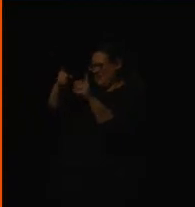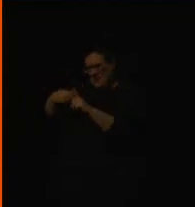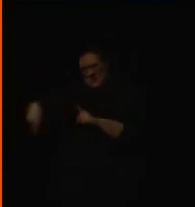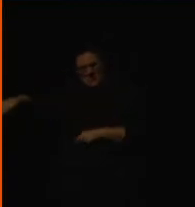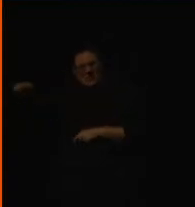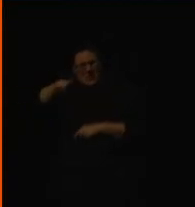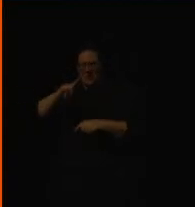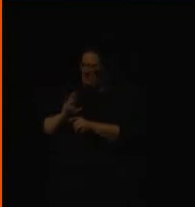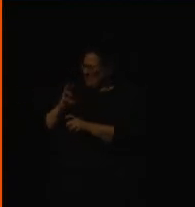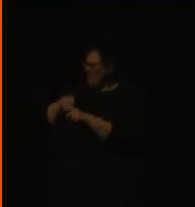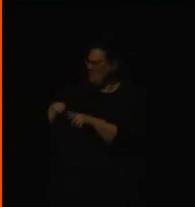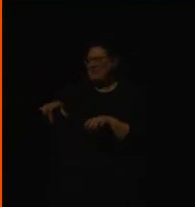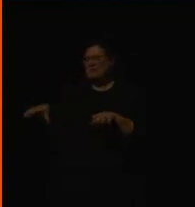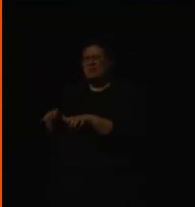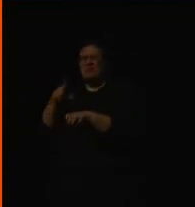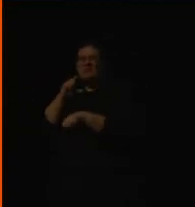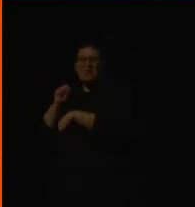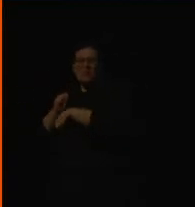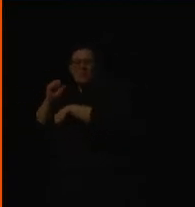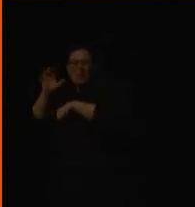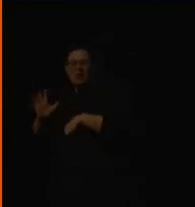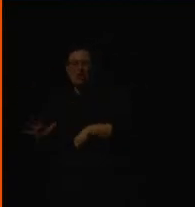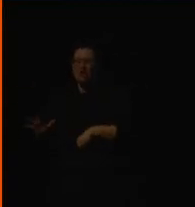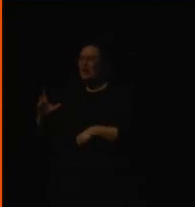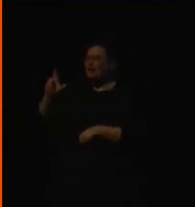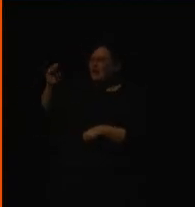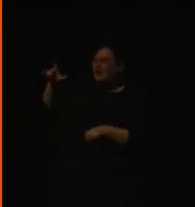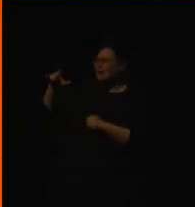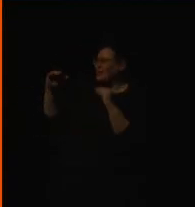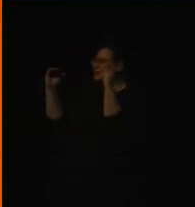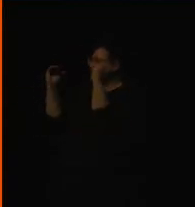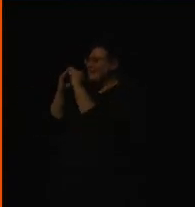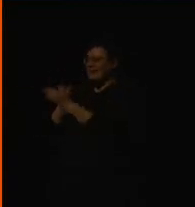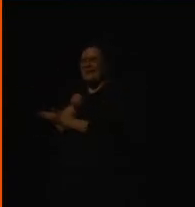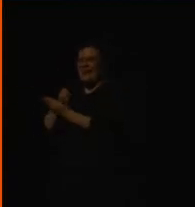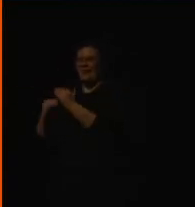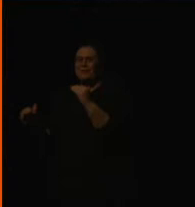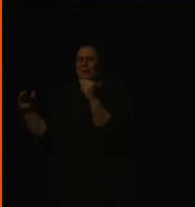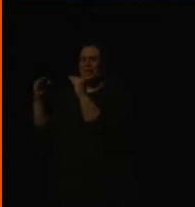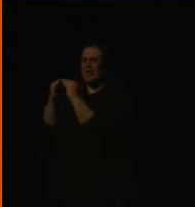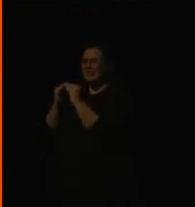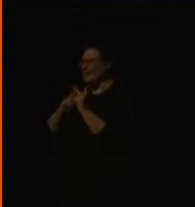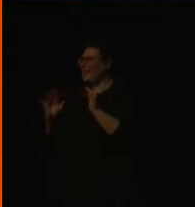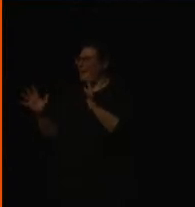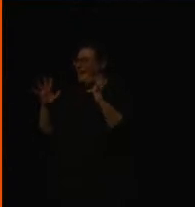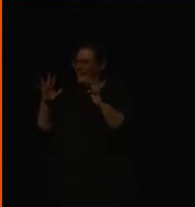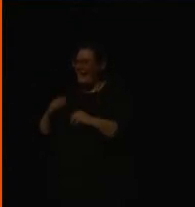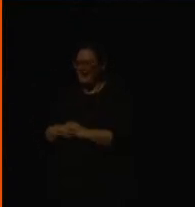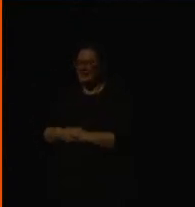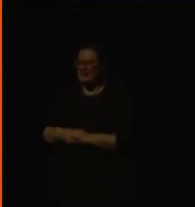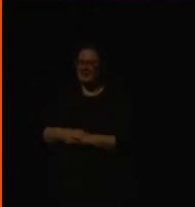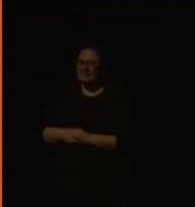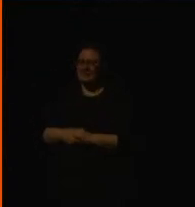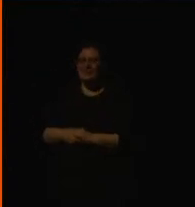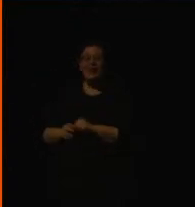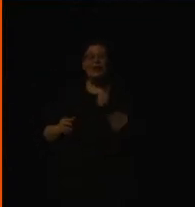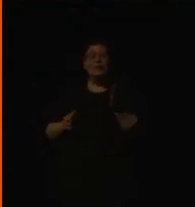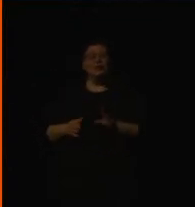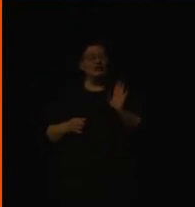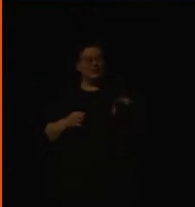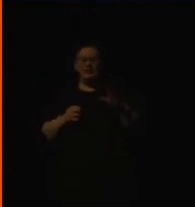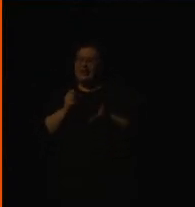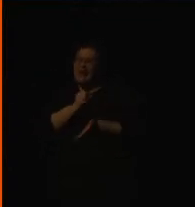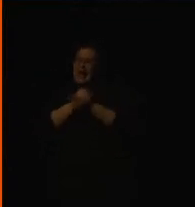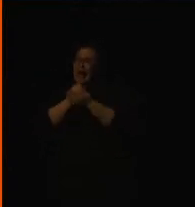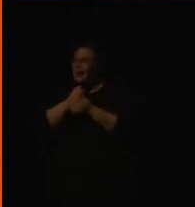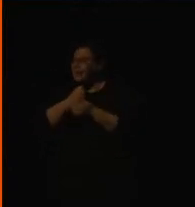part of this movement for worker, racial justice, and economic justice. He helped immigrant